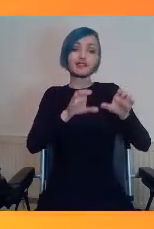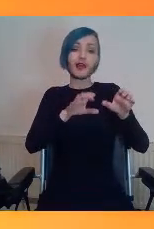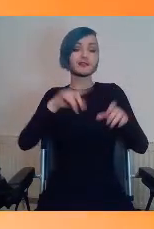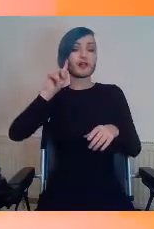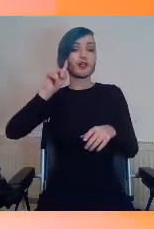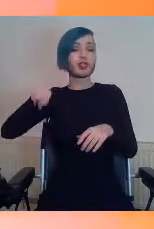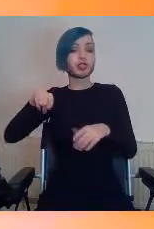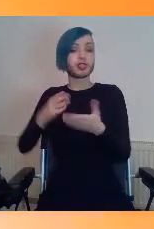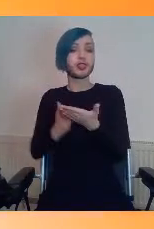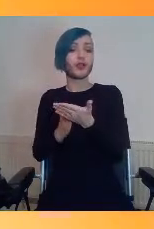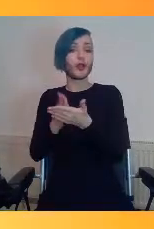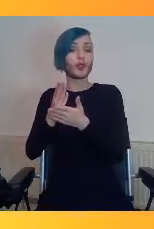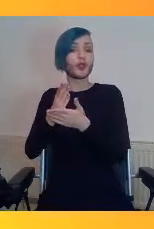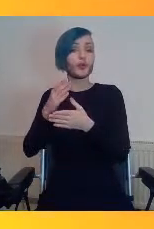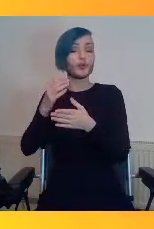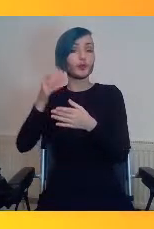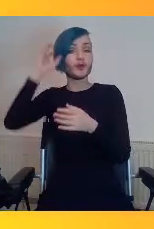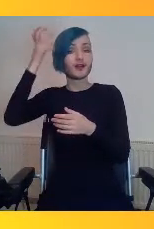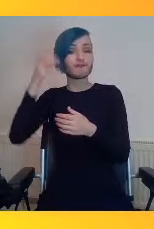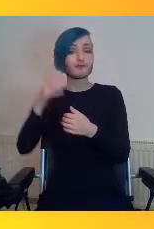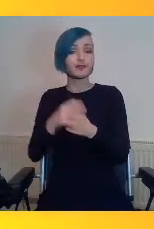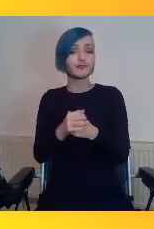governors. Yes, so when they say that